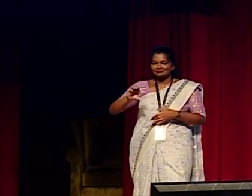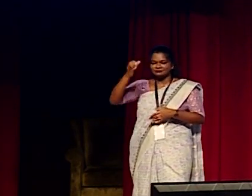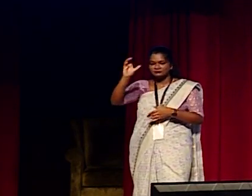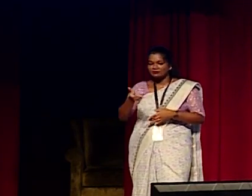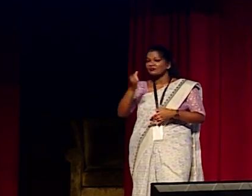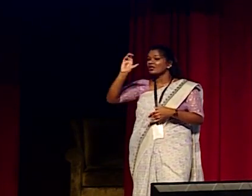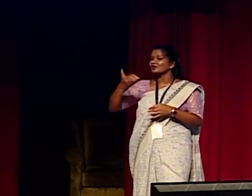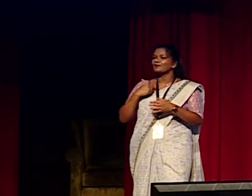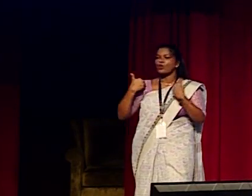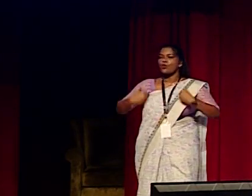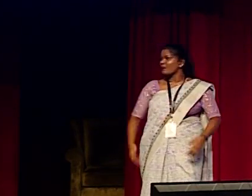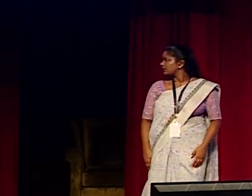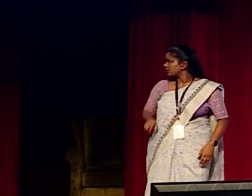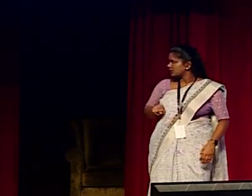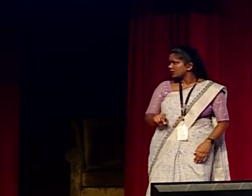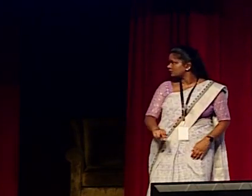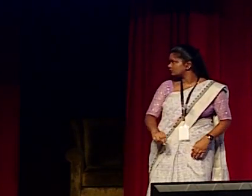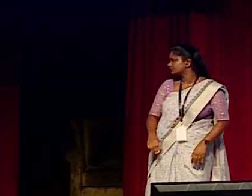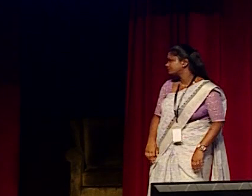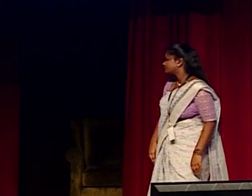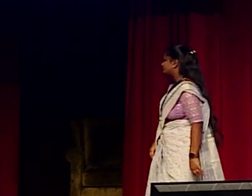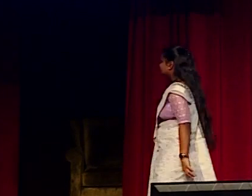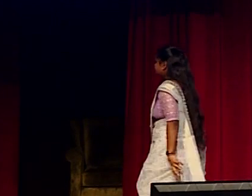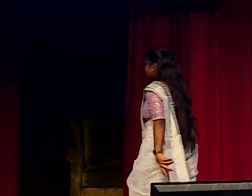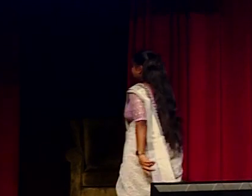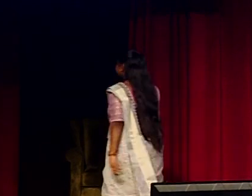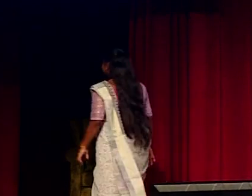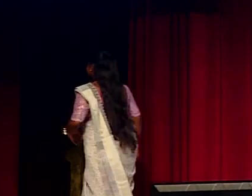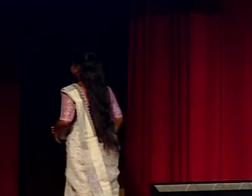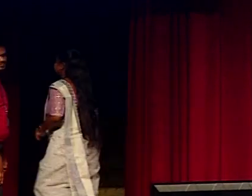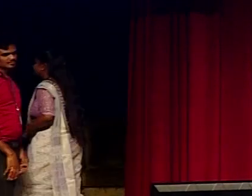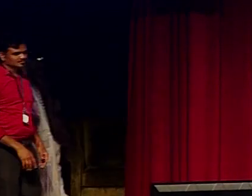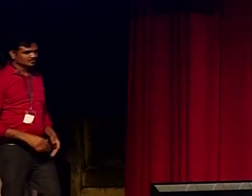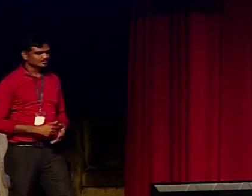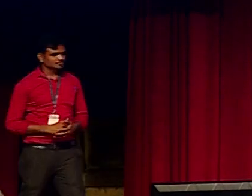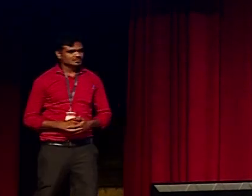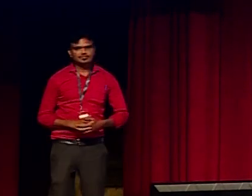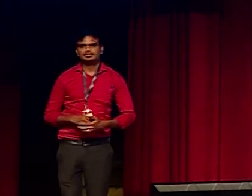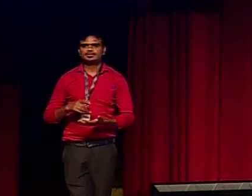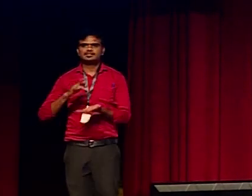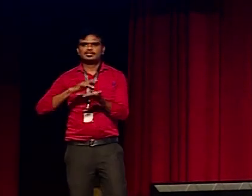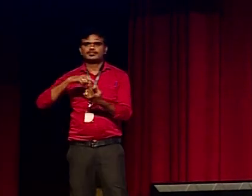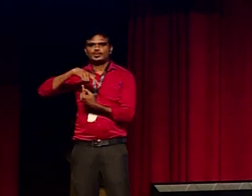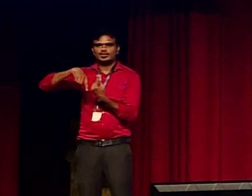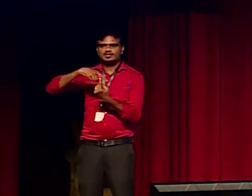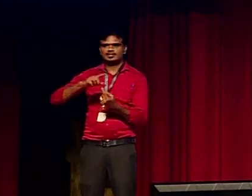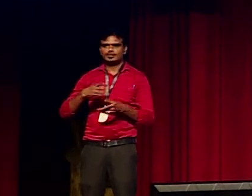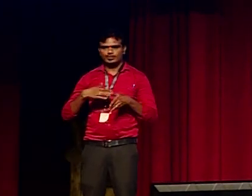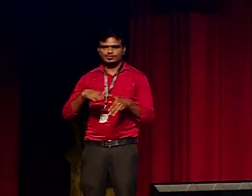you see the human knee, during flexion and extension, the center of rotation that it goes through